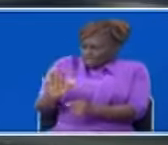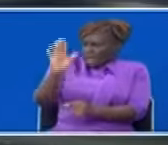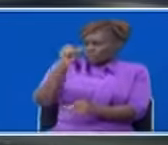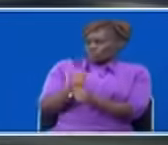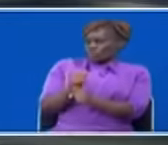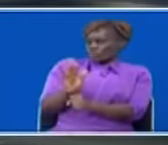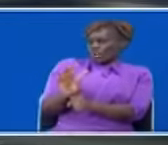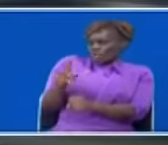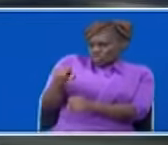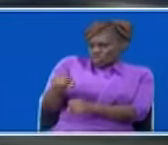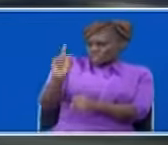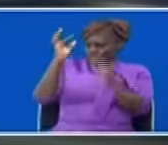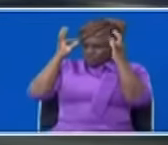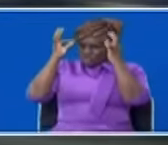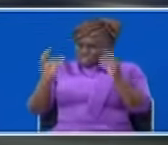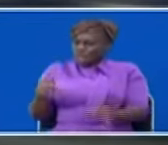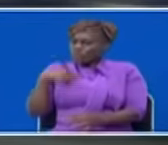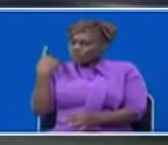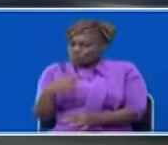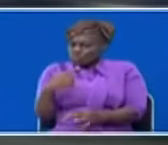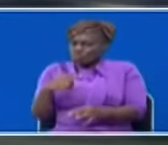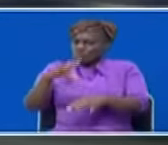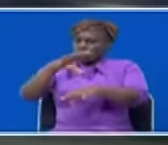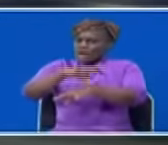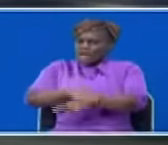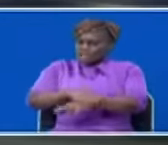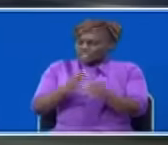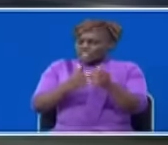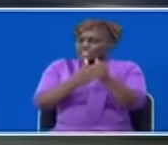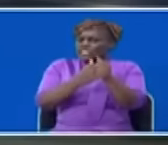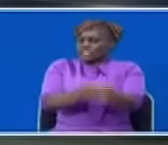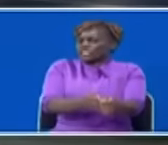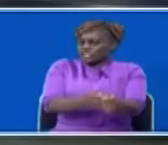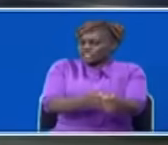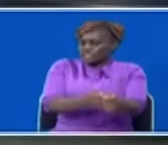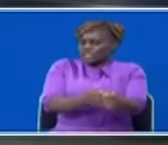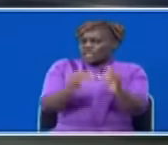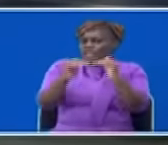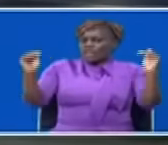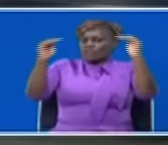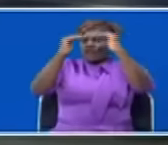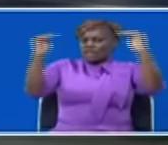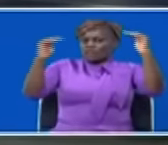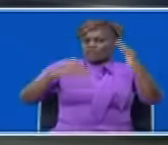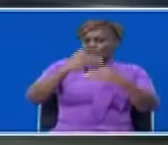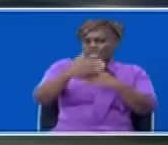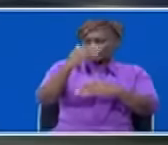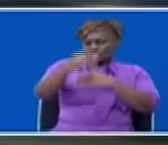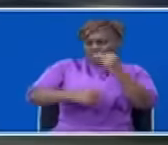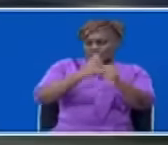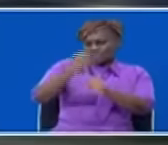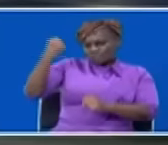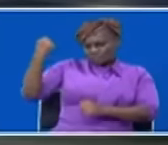remind you that you are the ultimate decider for who gets to lead at all levels over the next